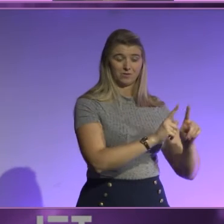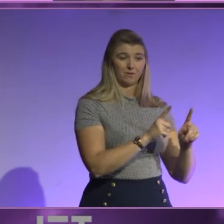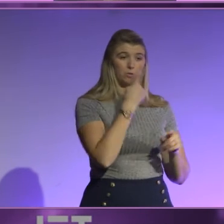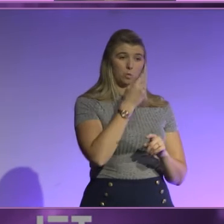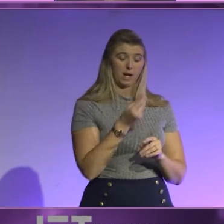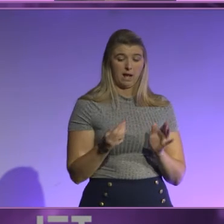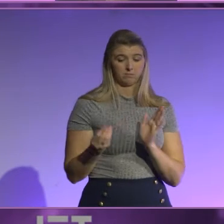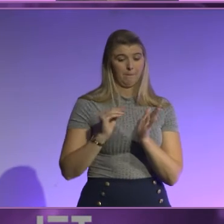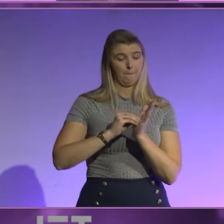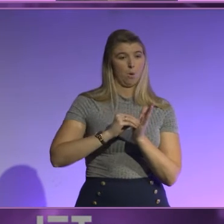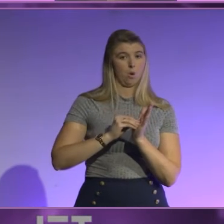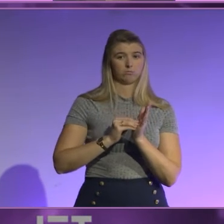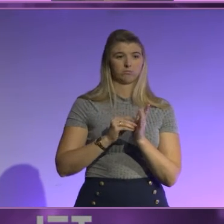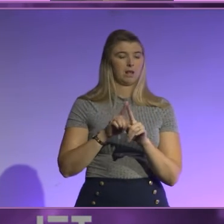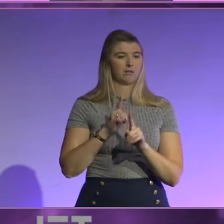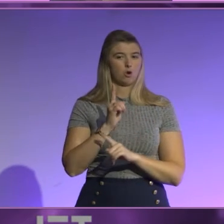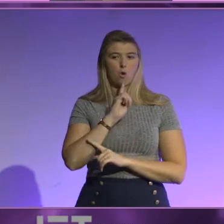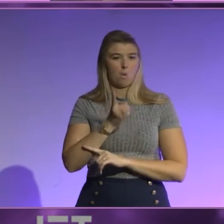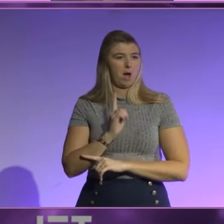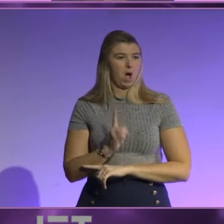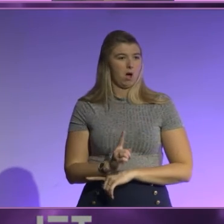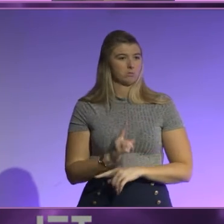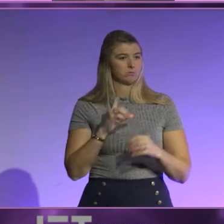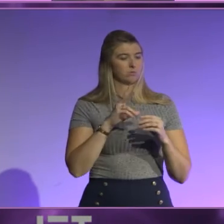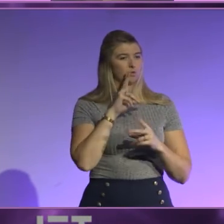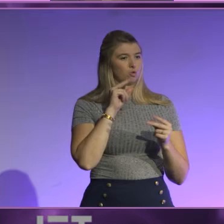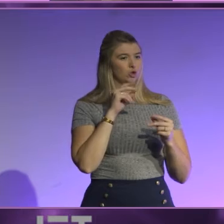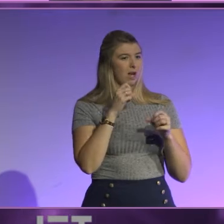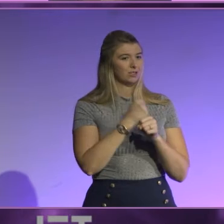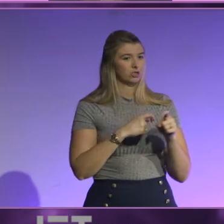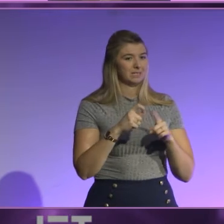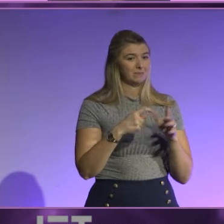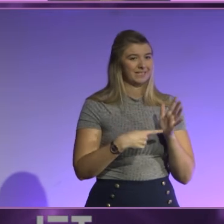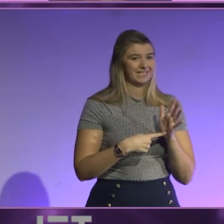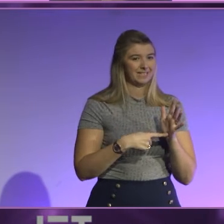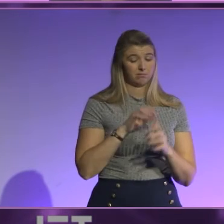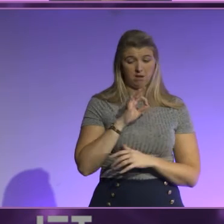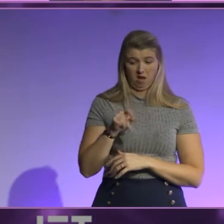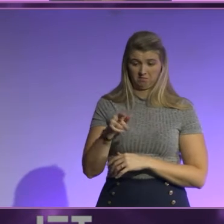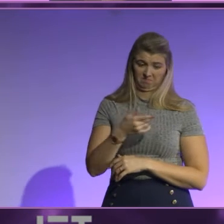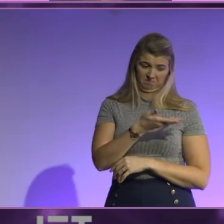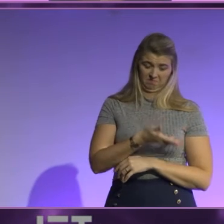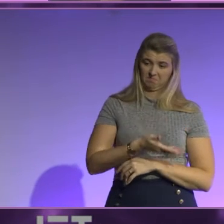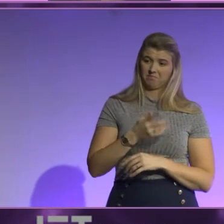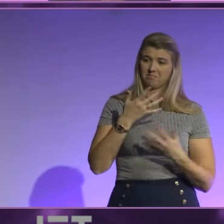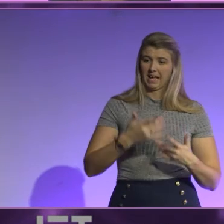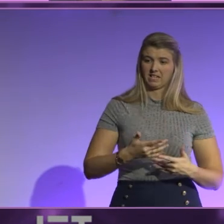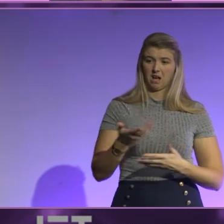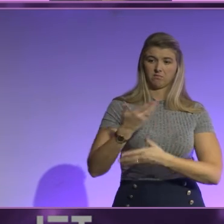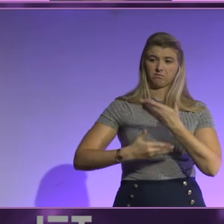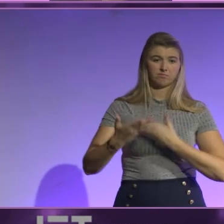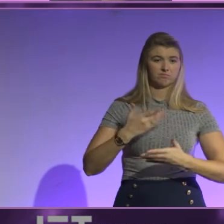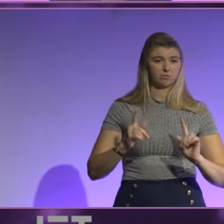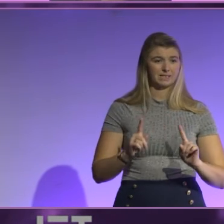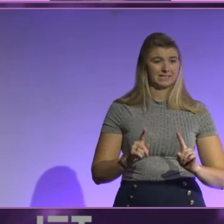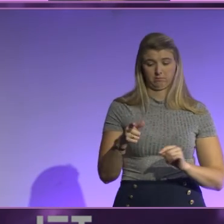some commands into ChatGPT and ask it to tell you about that data. What have you got?